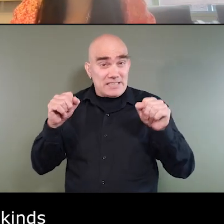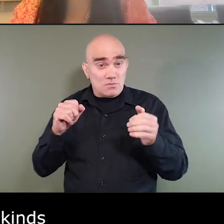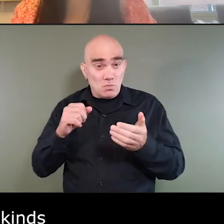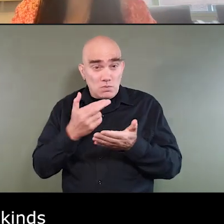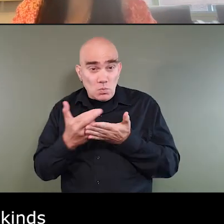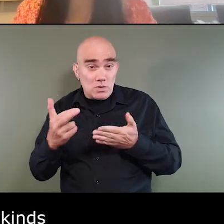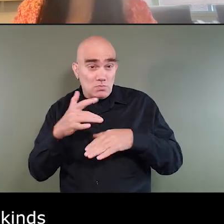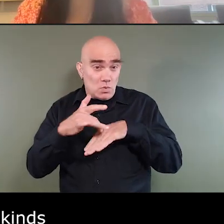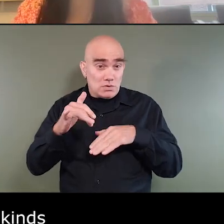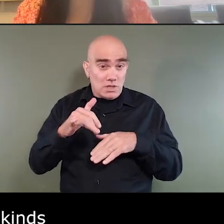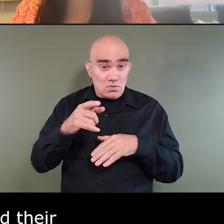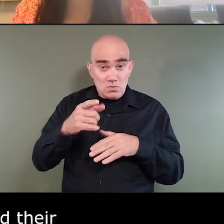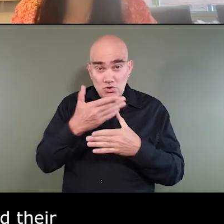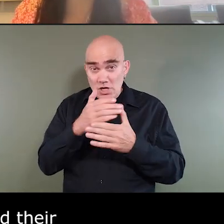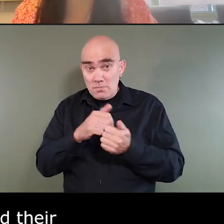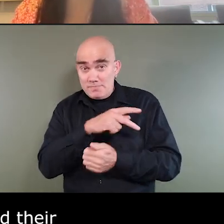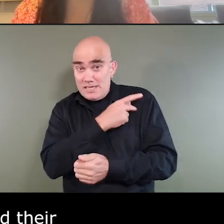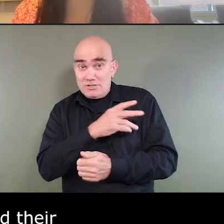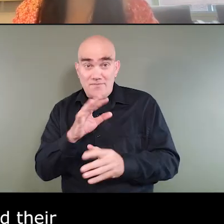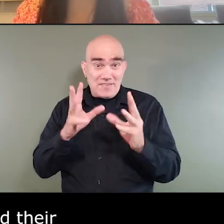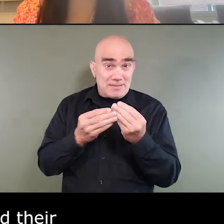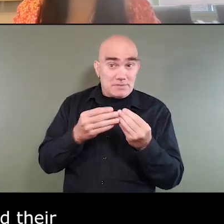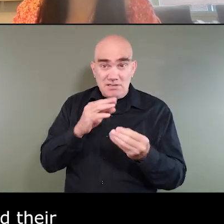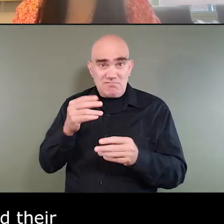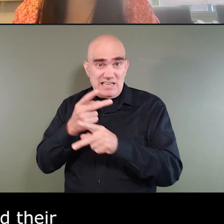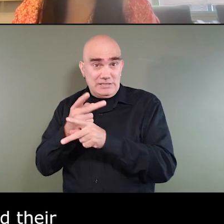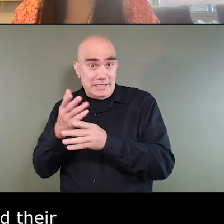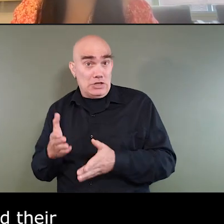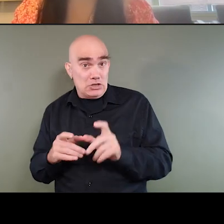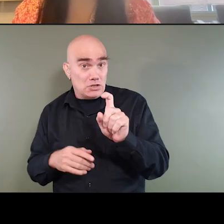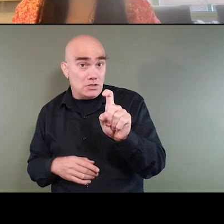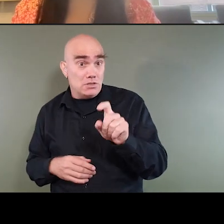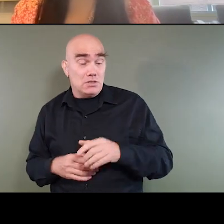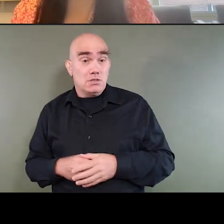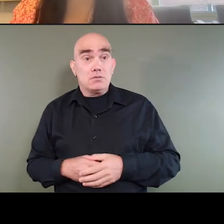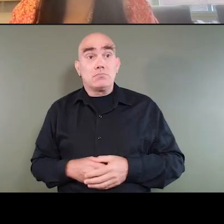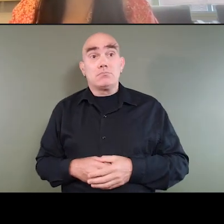fitness resources that you share with patients and their families or caretakers?